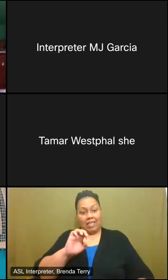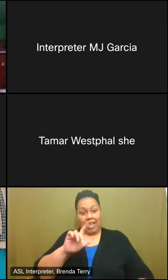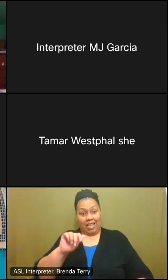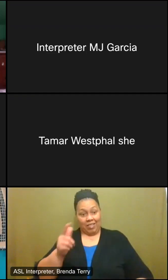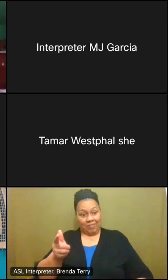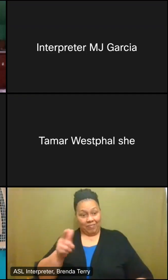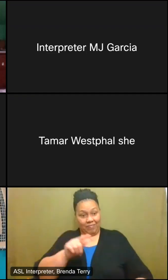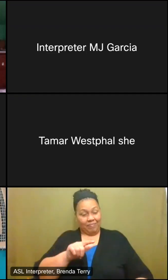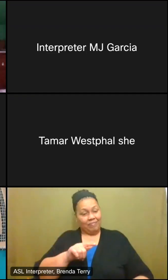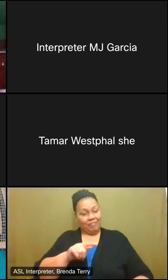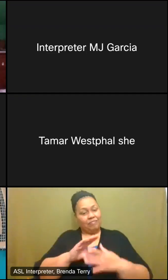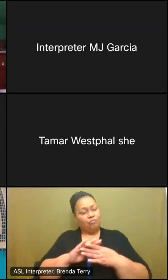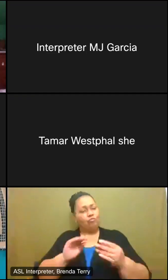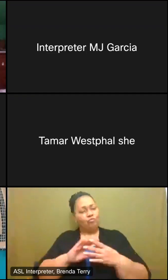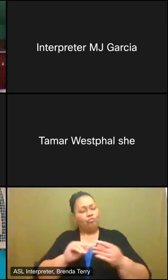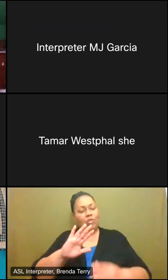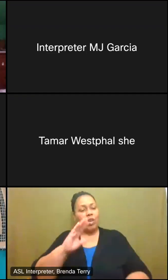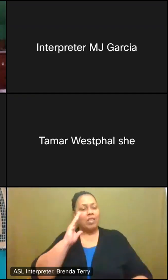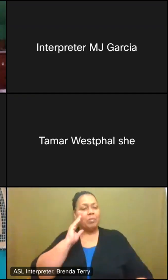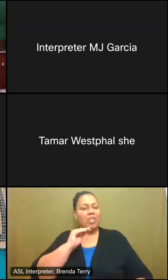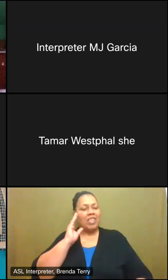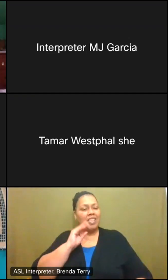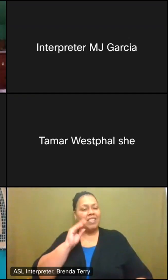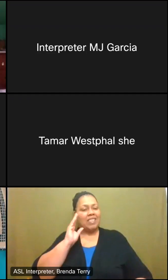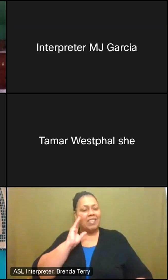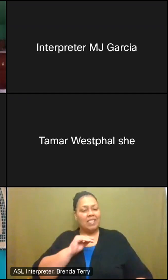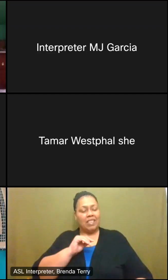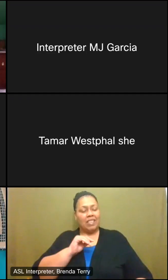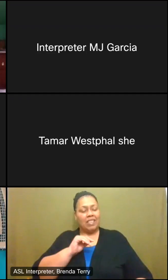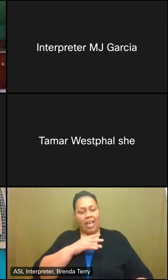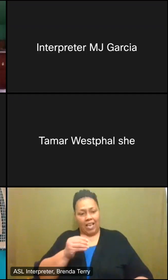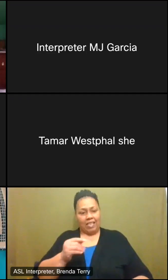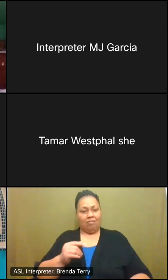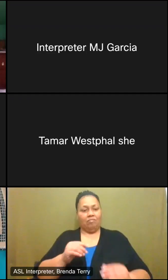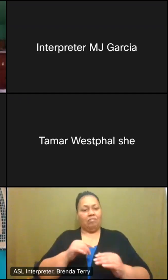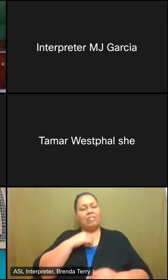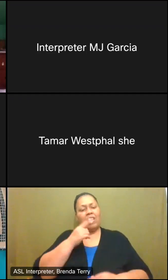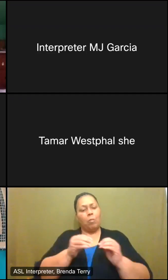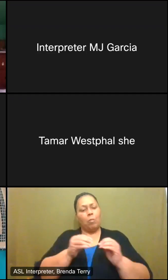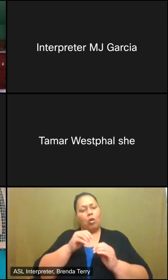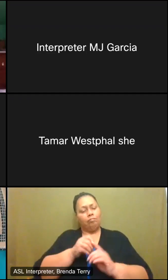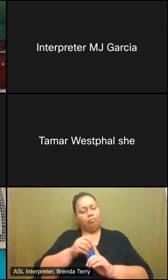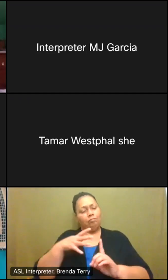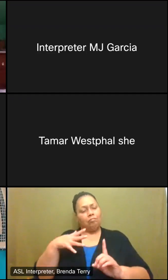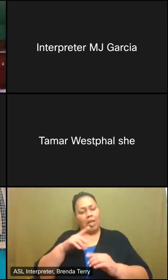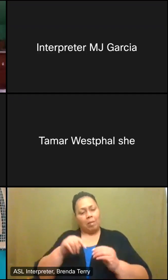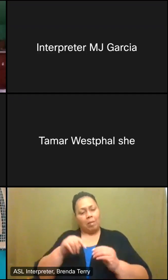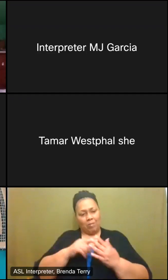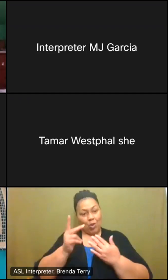could, share your experience and tell us a little more about the Promotoras program. Thank